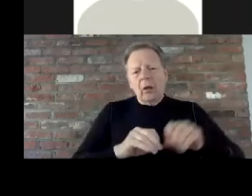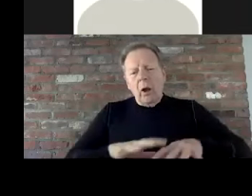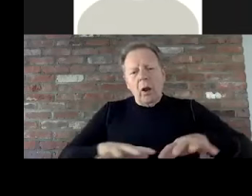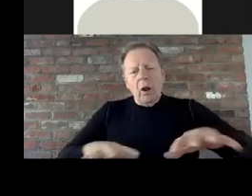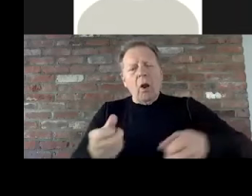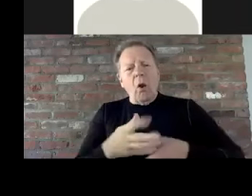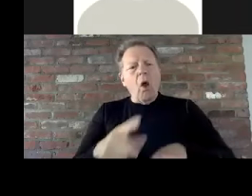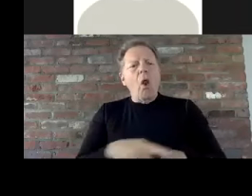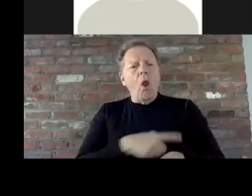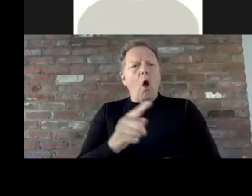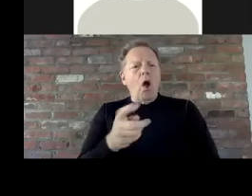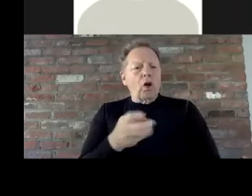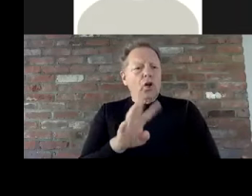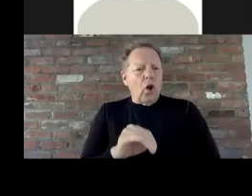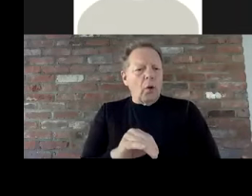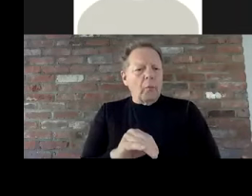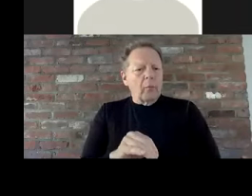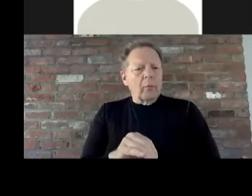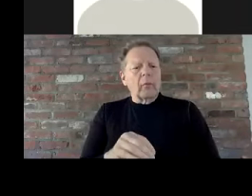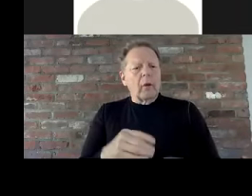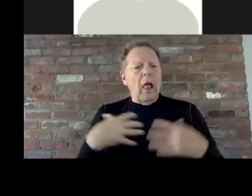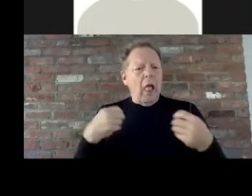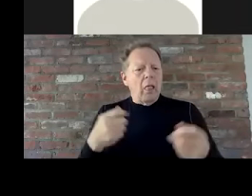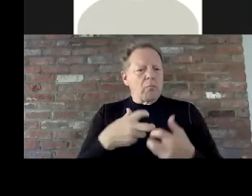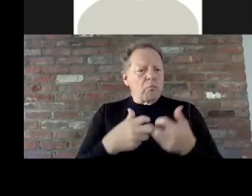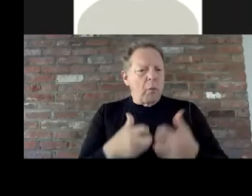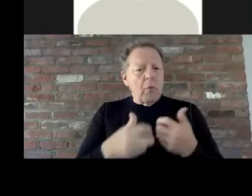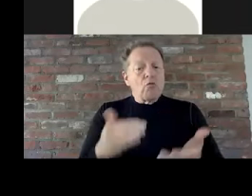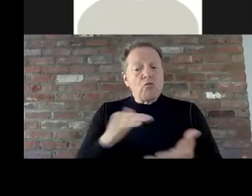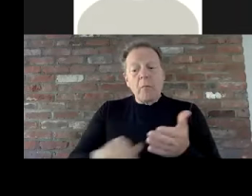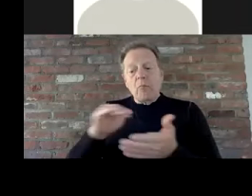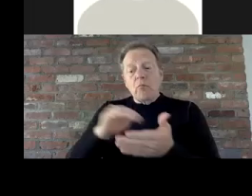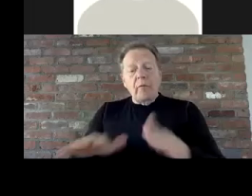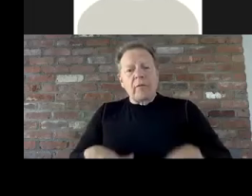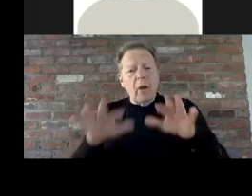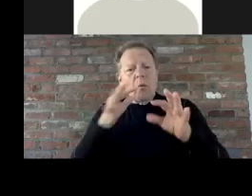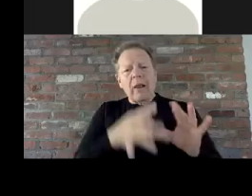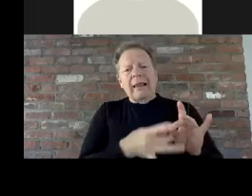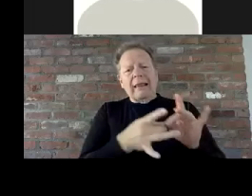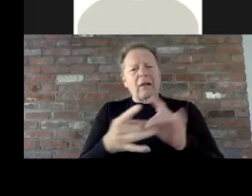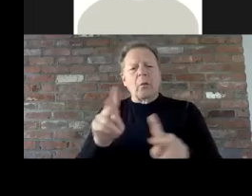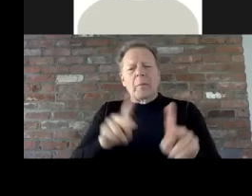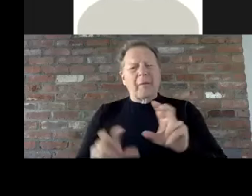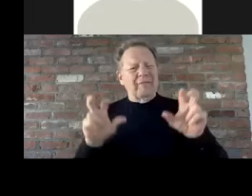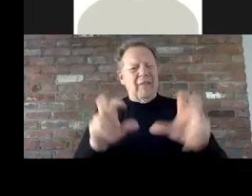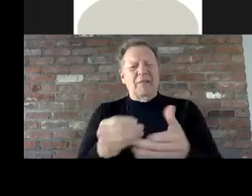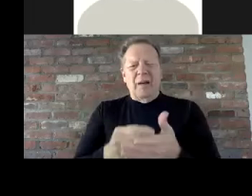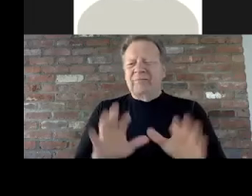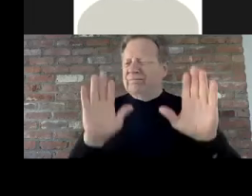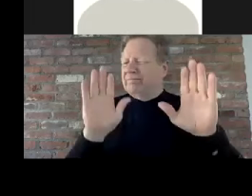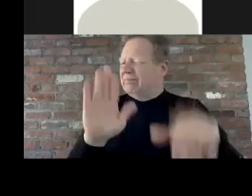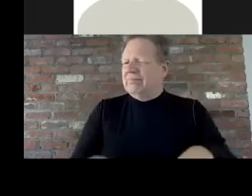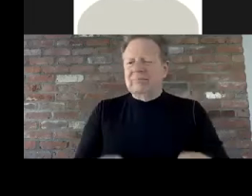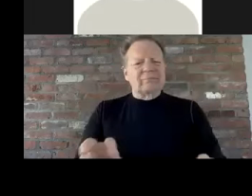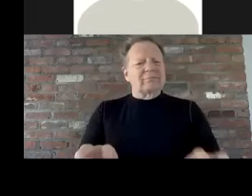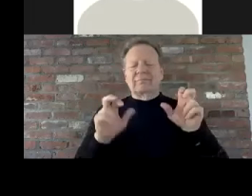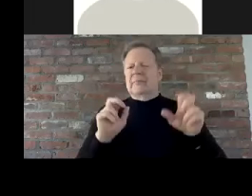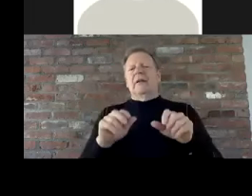and long-term health problems. Repetitive flooding can lead to disinvestment in communities where deliberate action is not